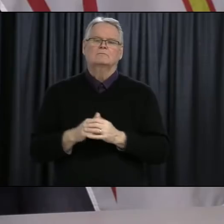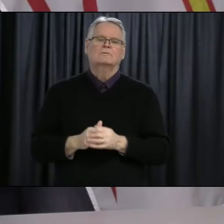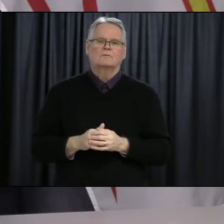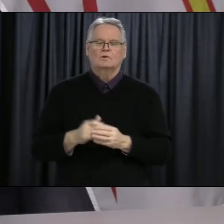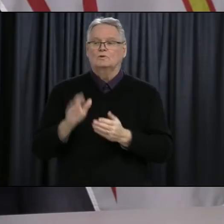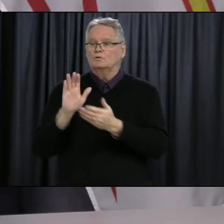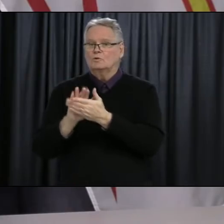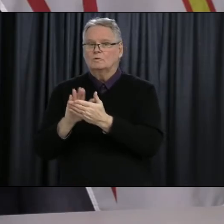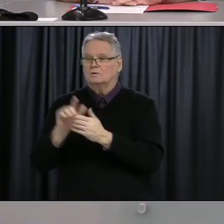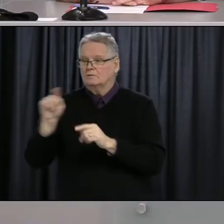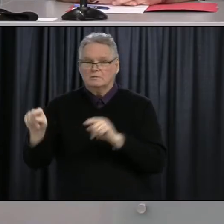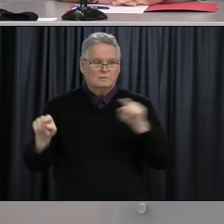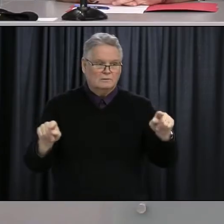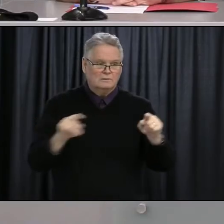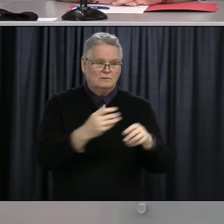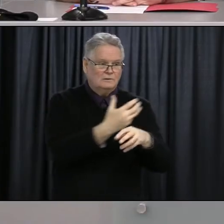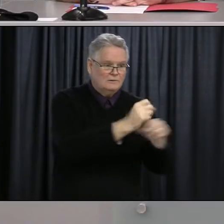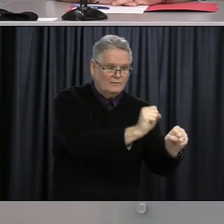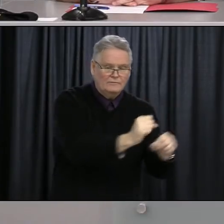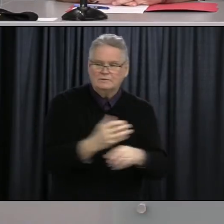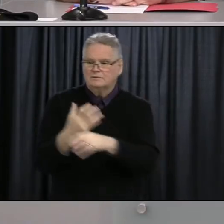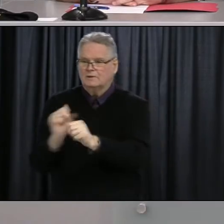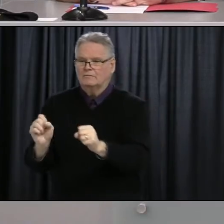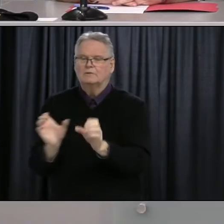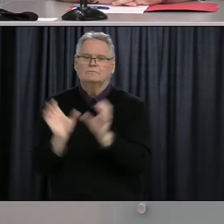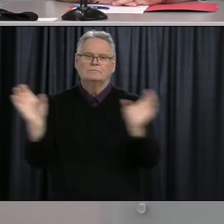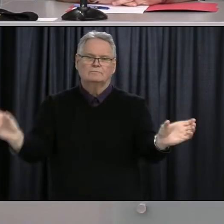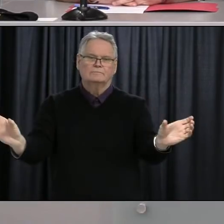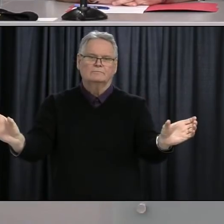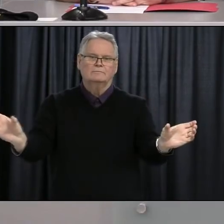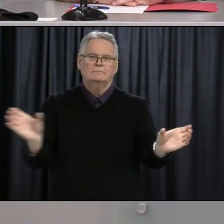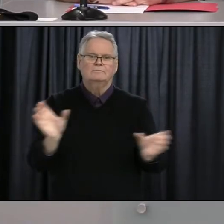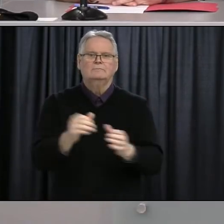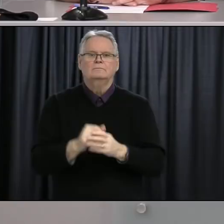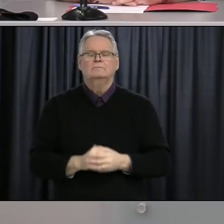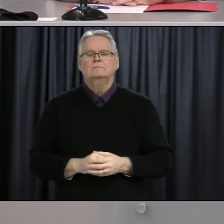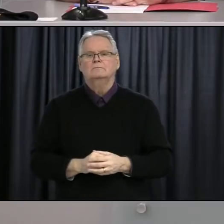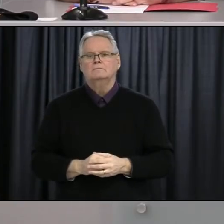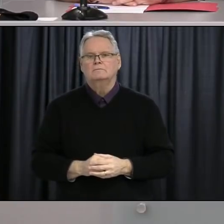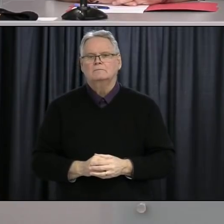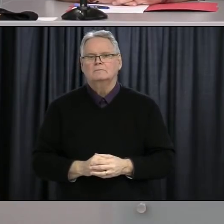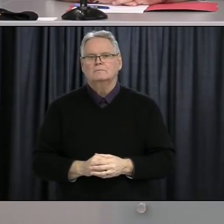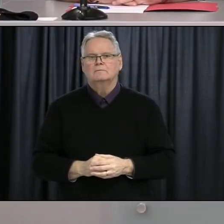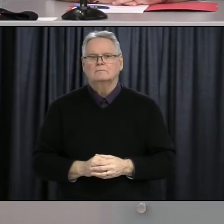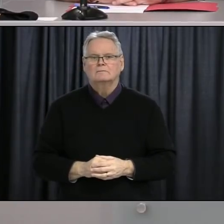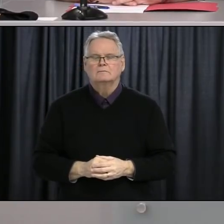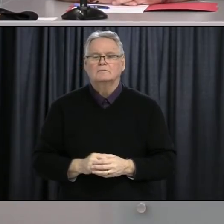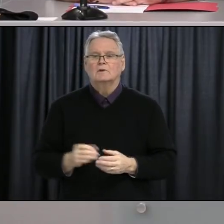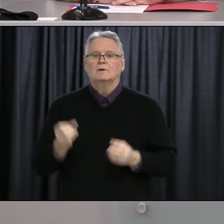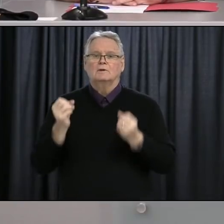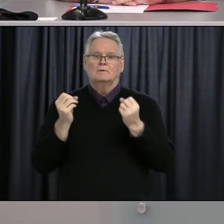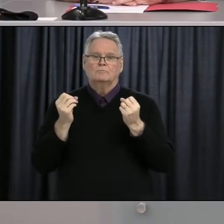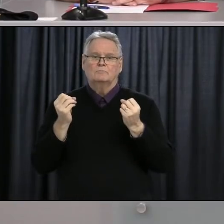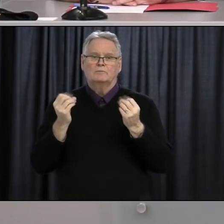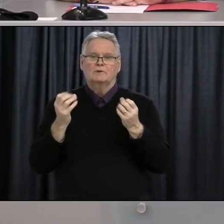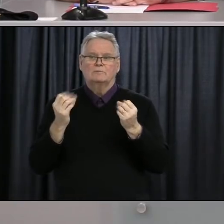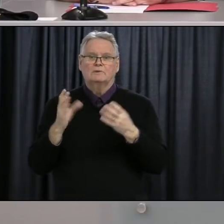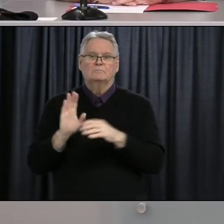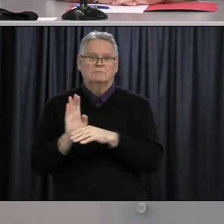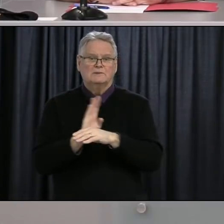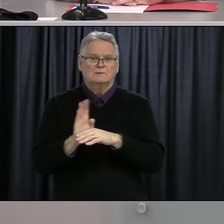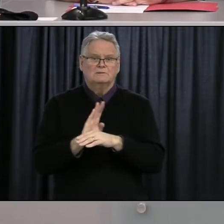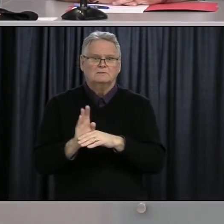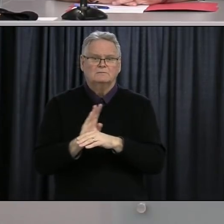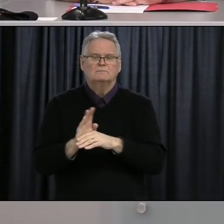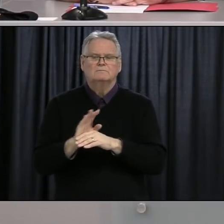A lot of businesses have garnered on their own advice, I suppose, to shut down temporarily or move to other ways